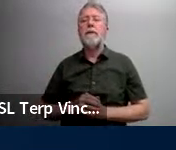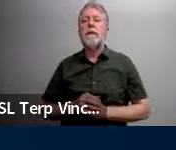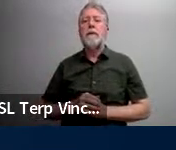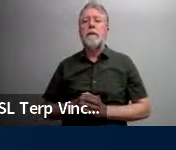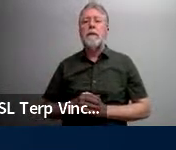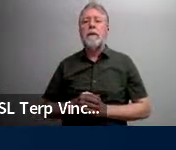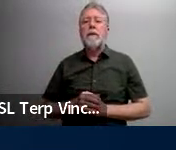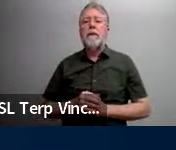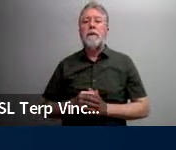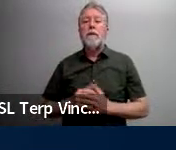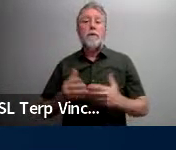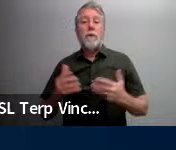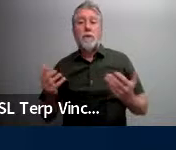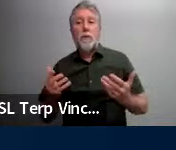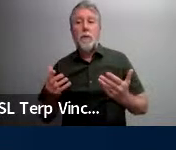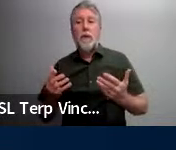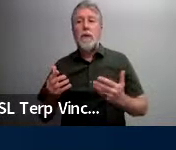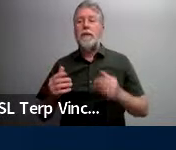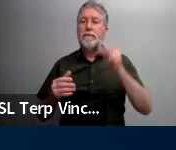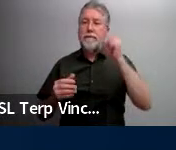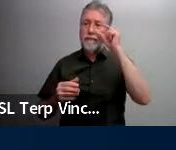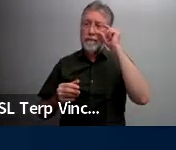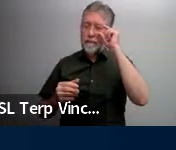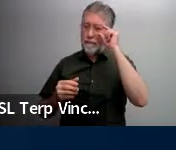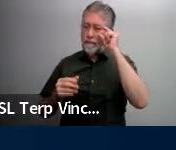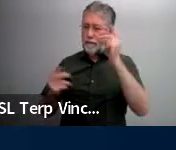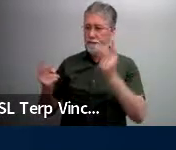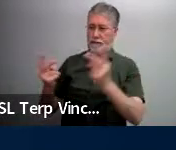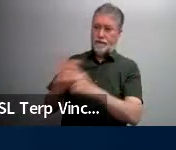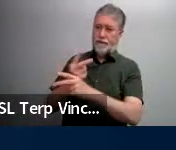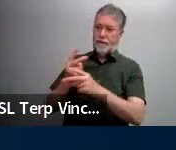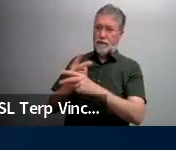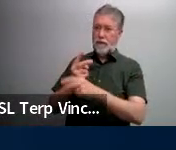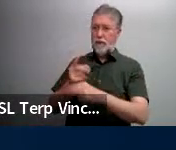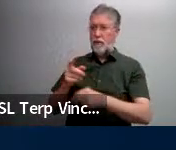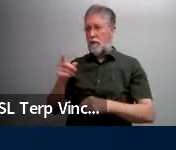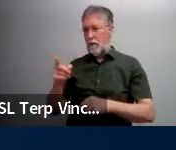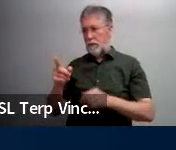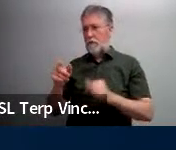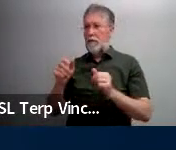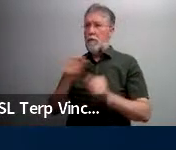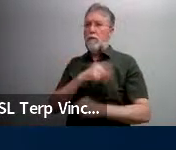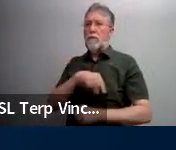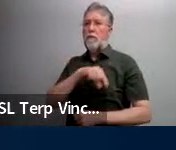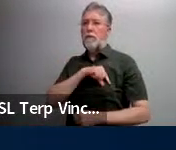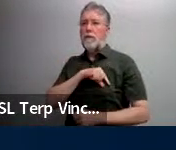do with benefits determinations, or the administration of benefits.